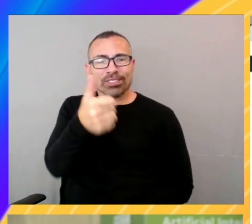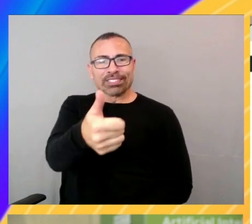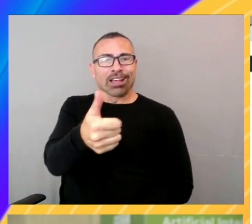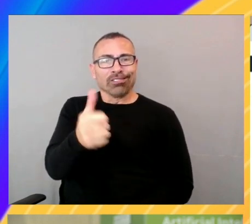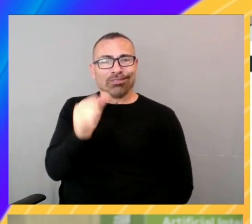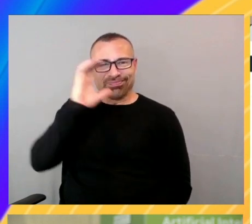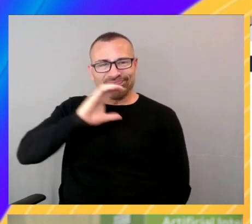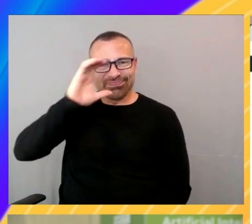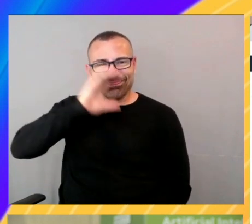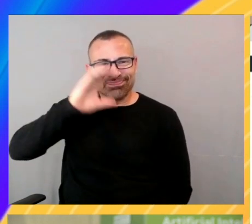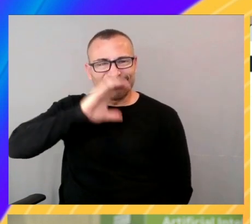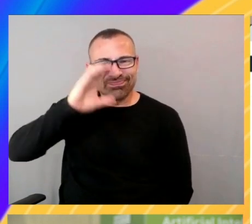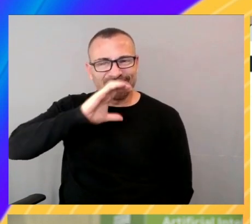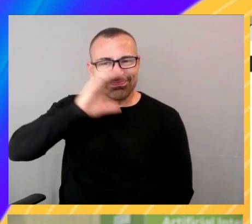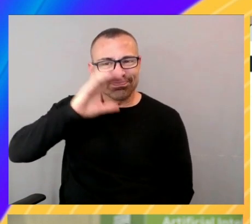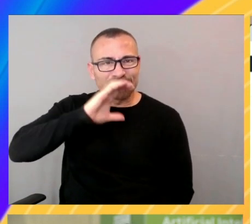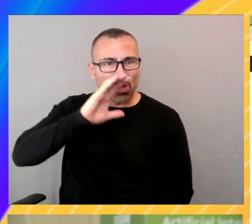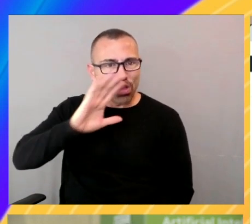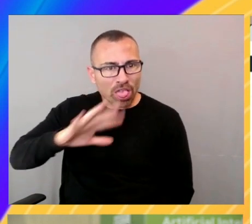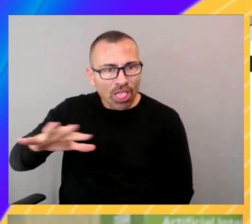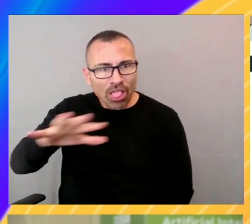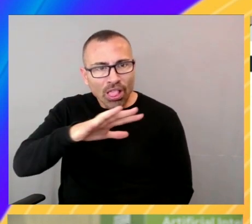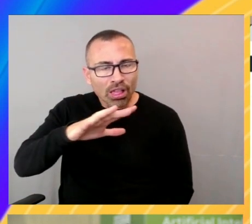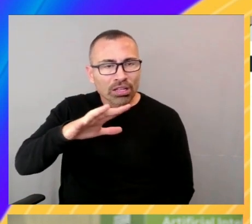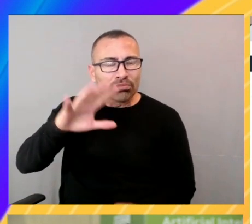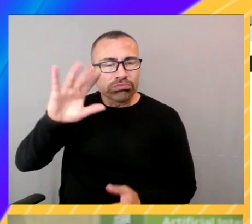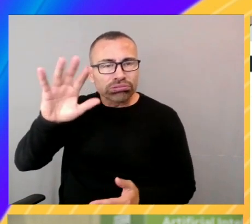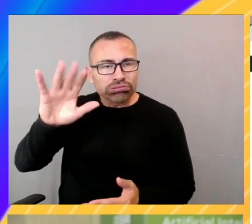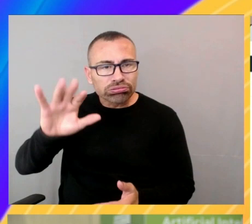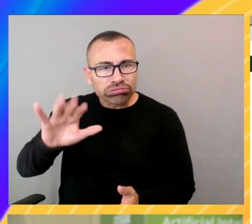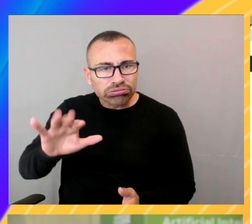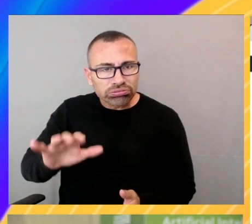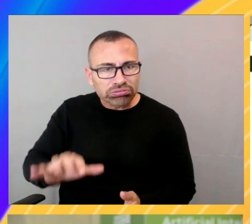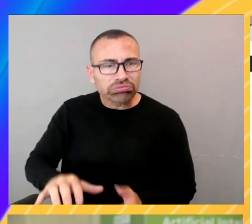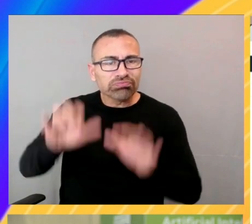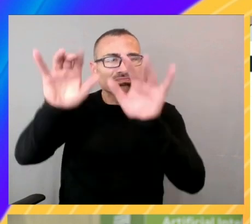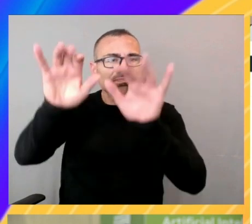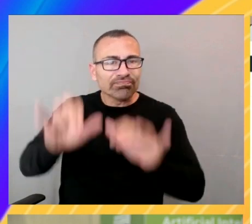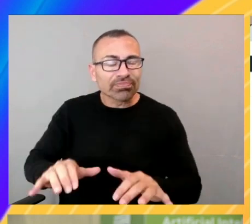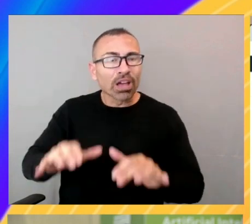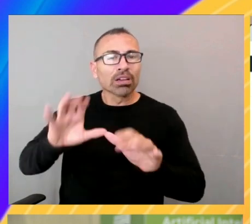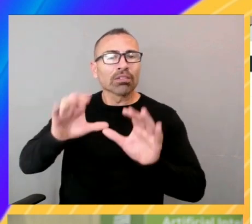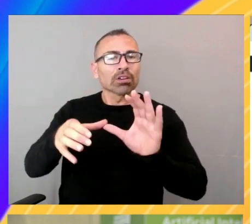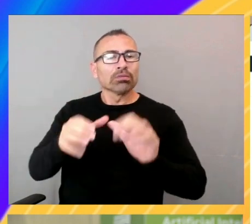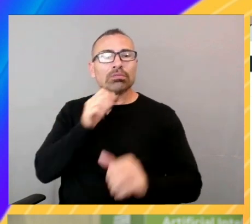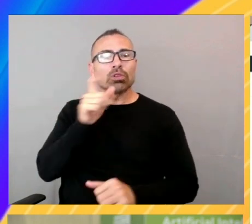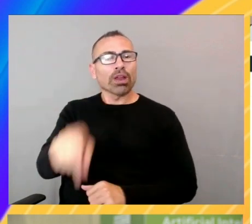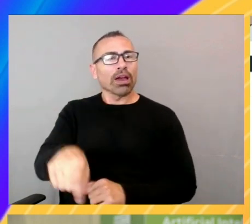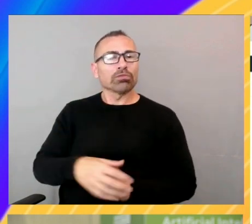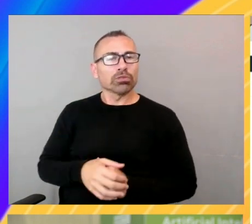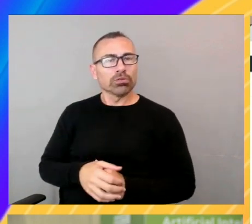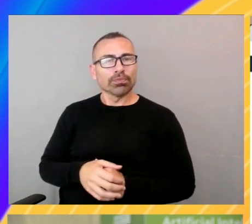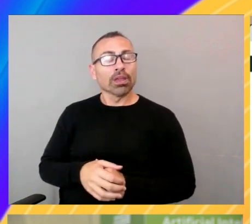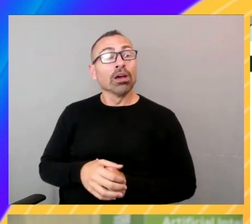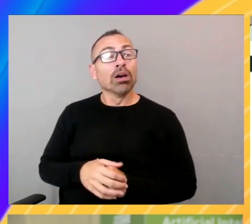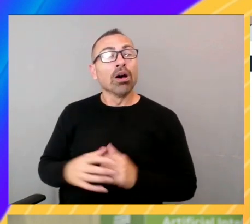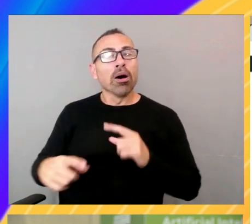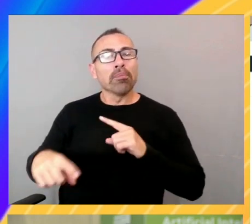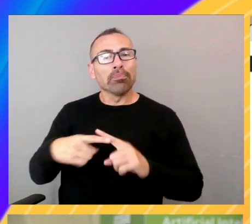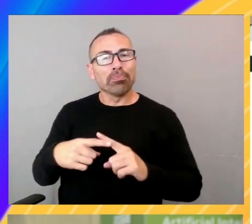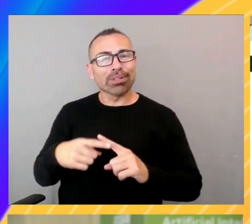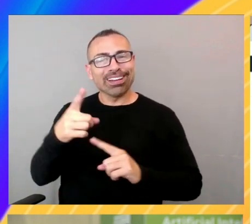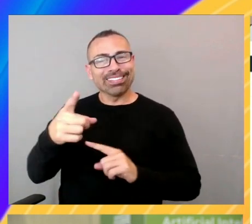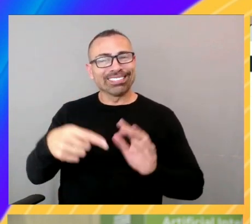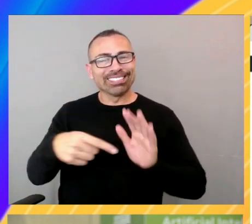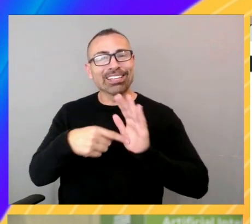configure it. And what I really like about this, right? It's also give you the relevant event timeline.